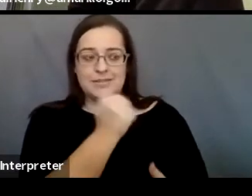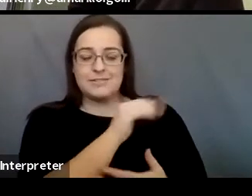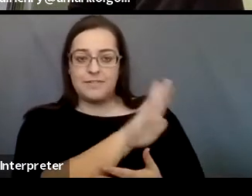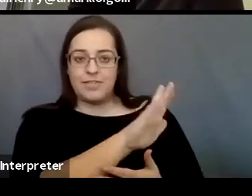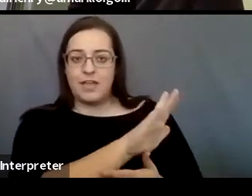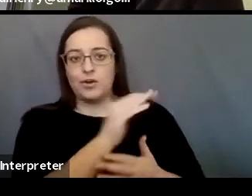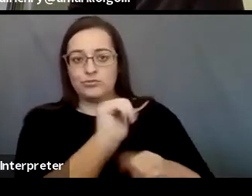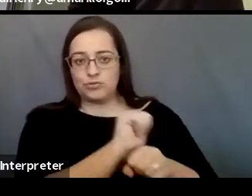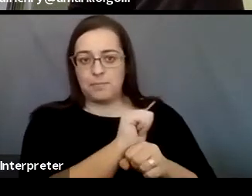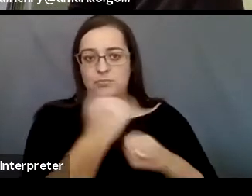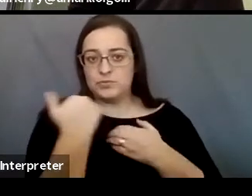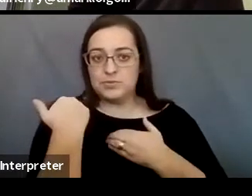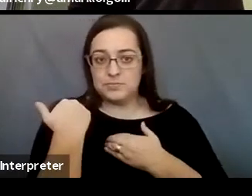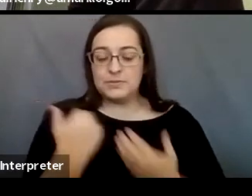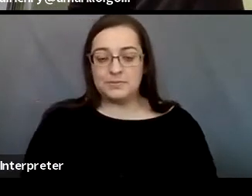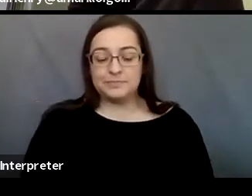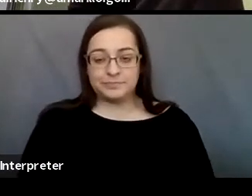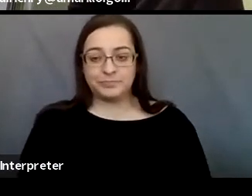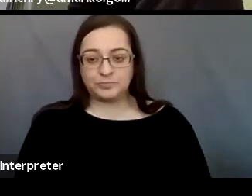providing.